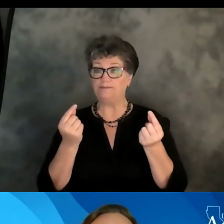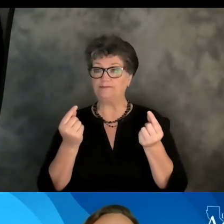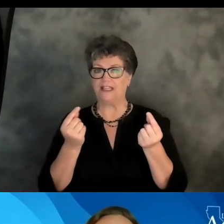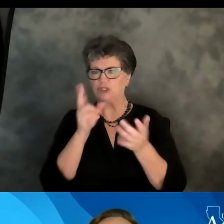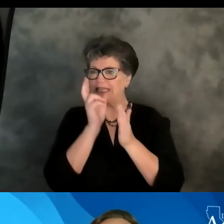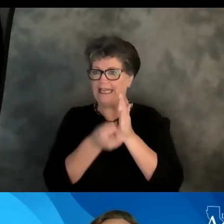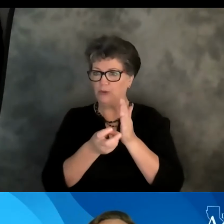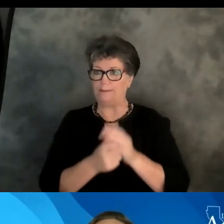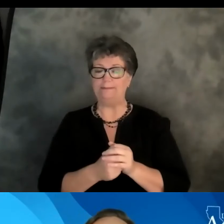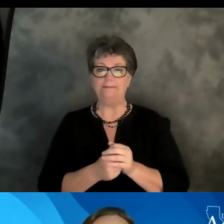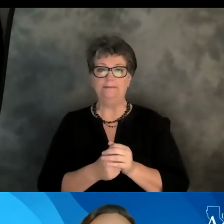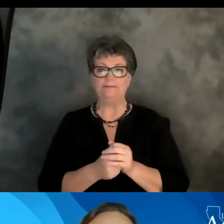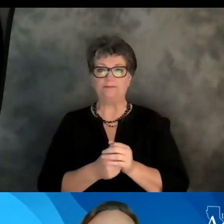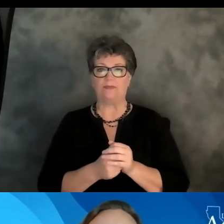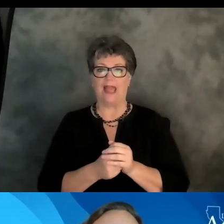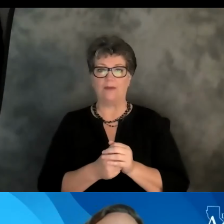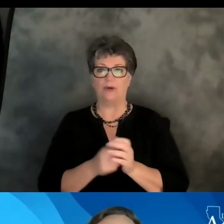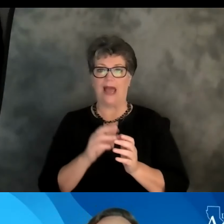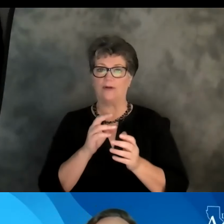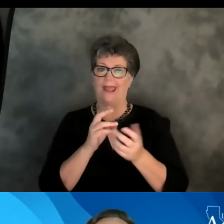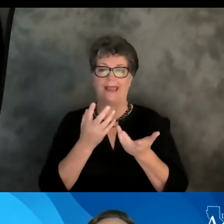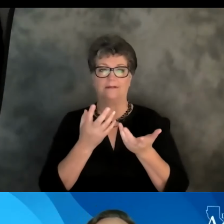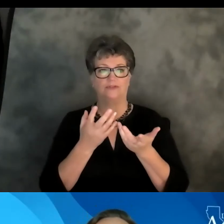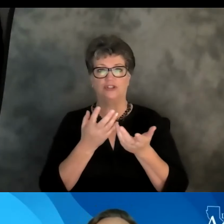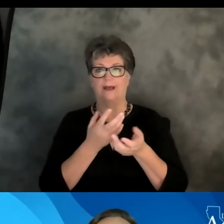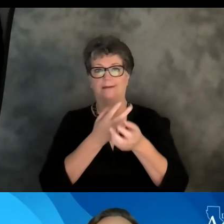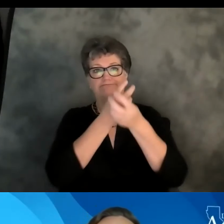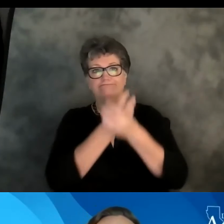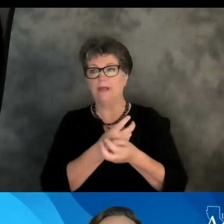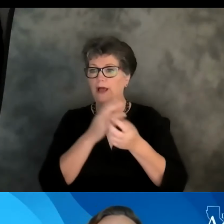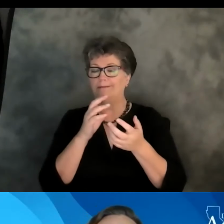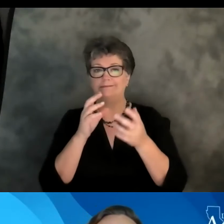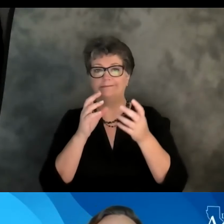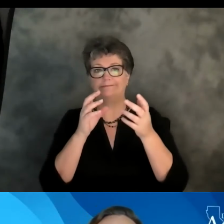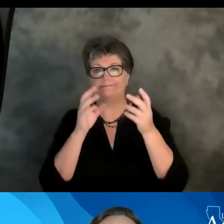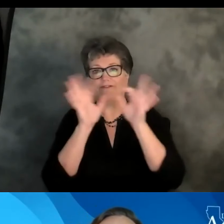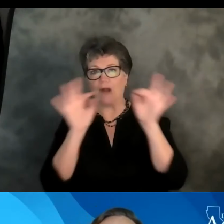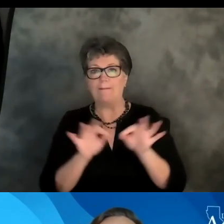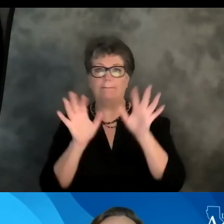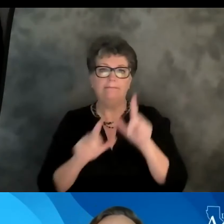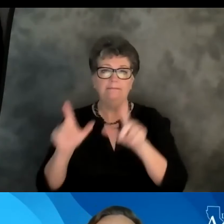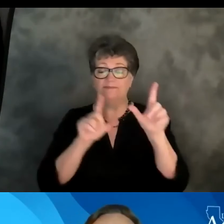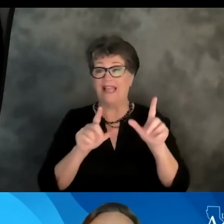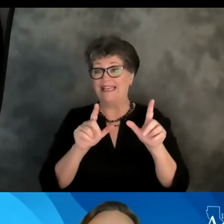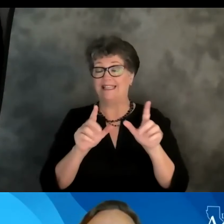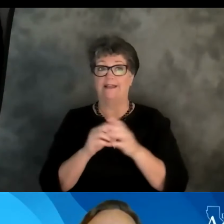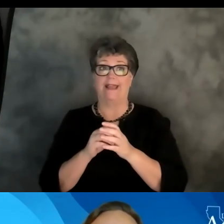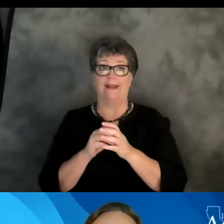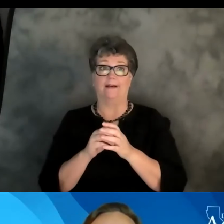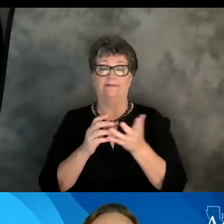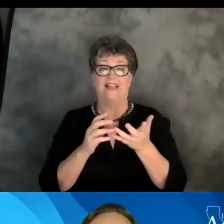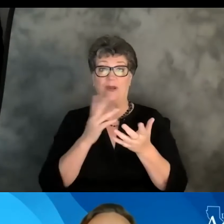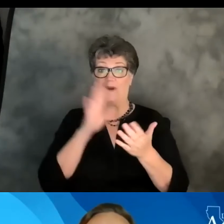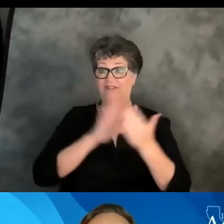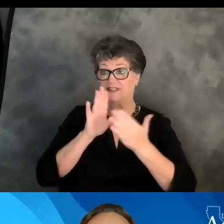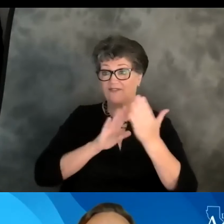it and put out a straw proposal. If we were in a room face-to-face, this would be on a dry erase board, and you'd